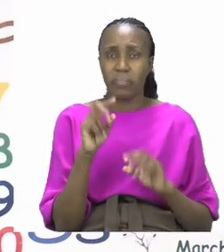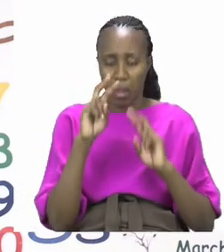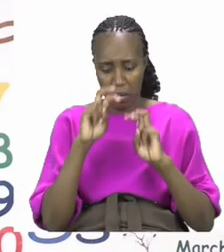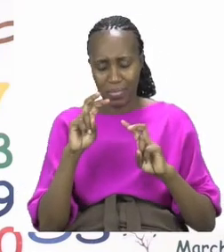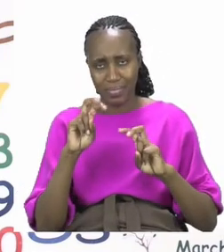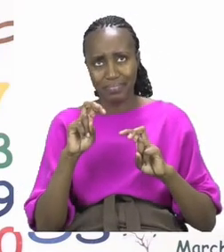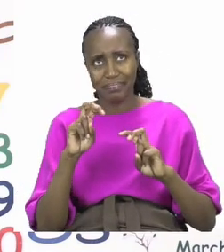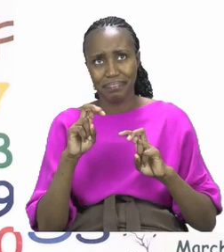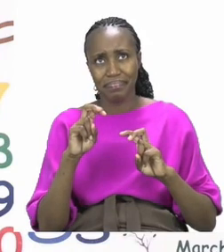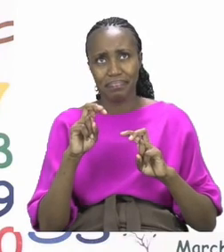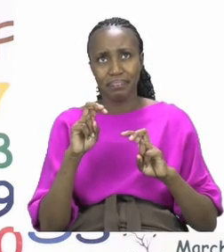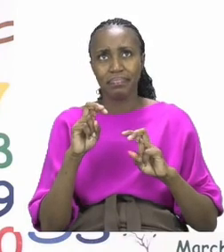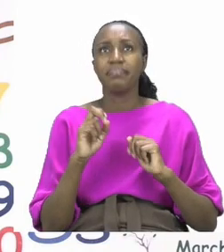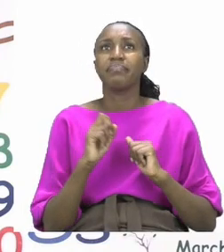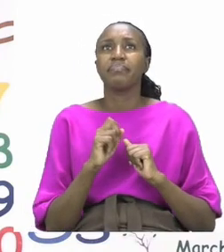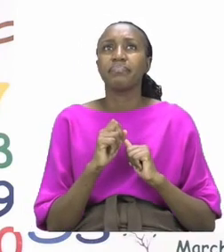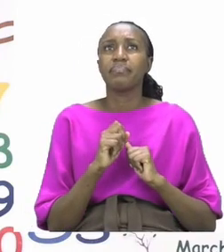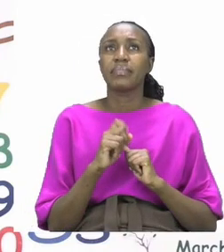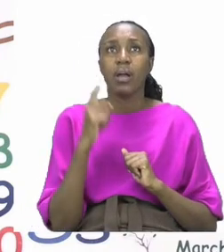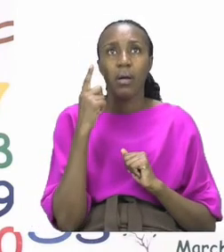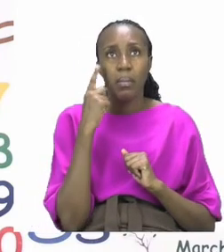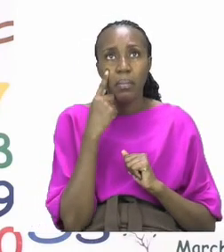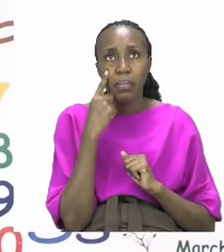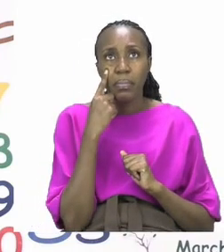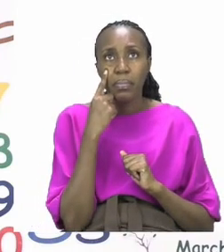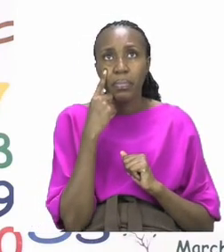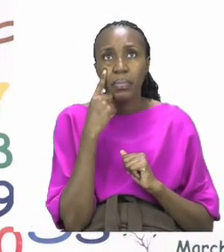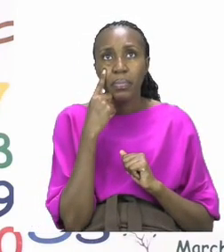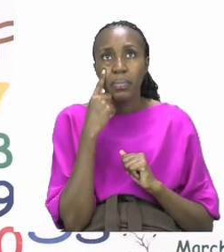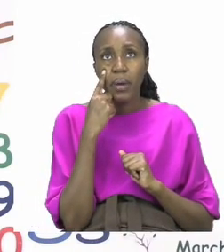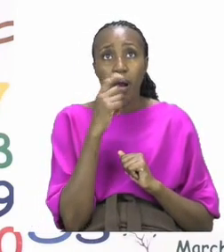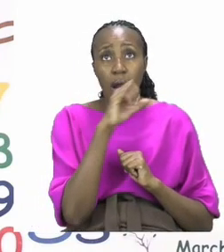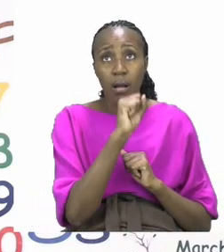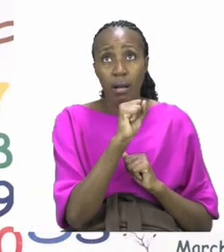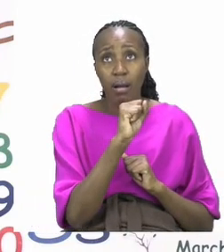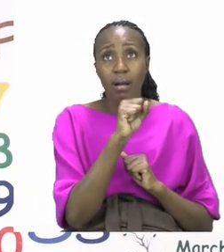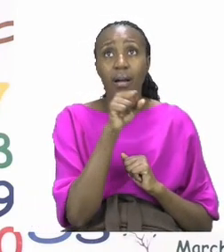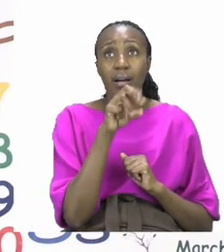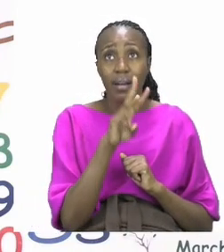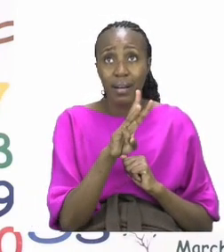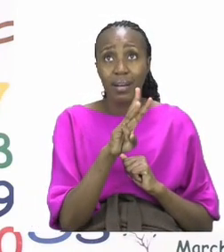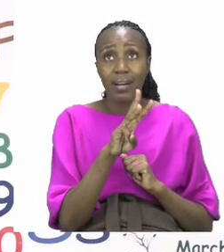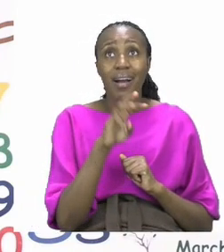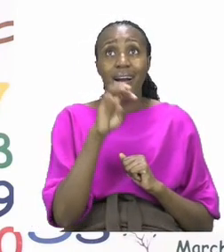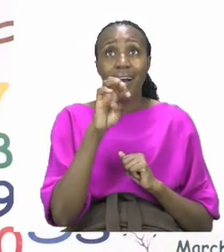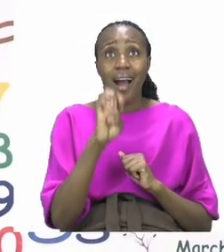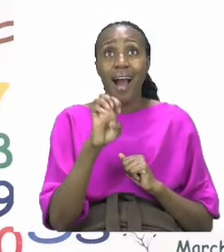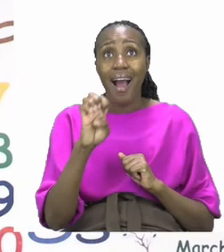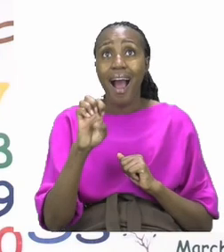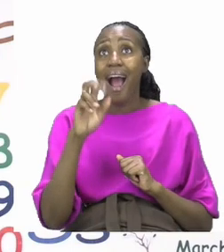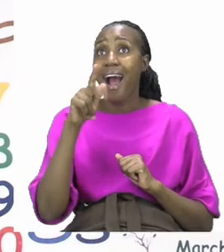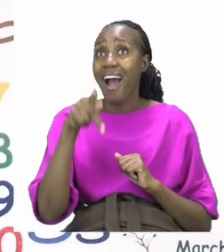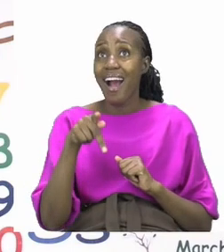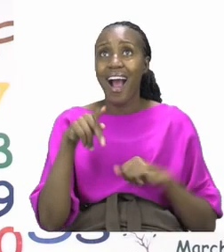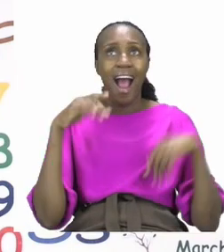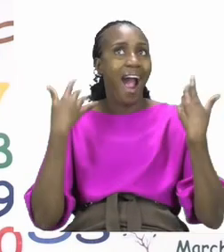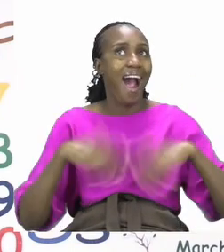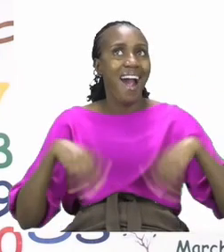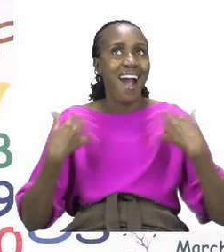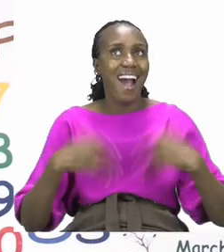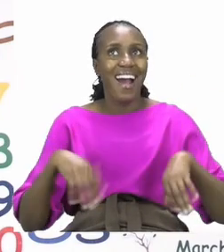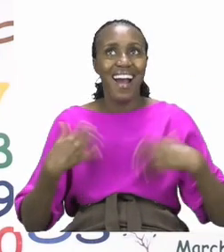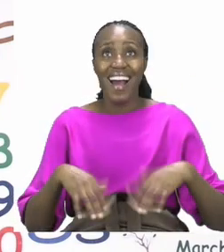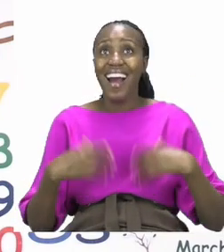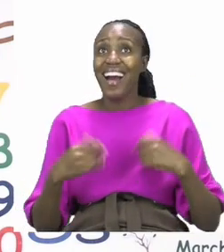nearby. I can see an S here and a W. And then, yes, I have found my word.